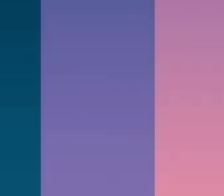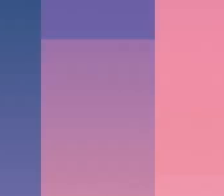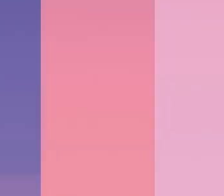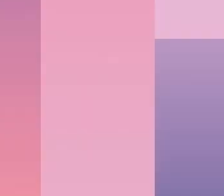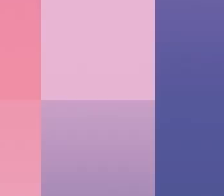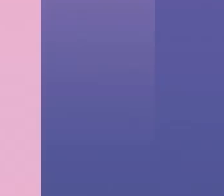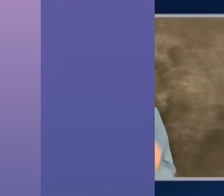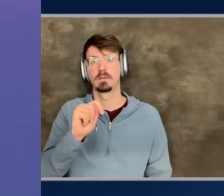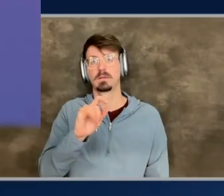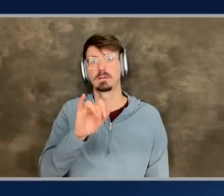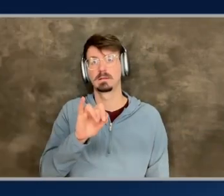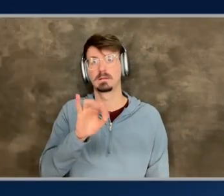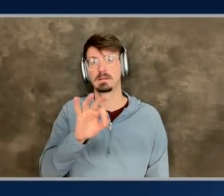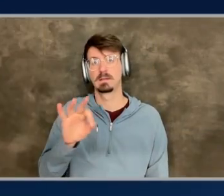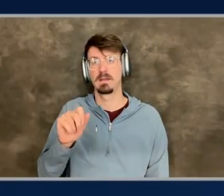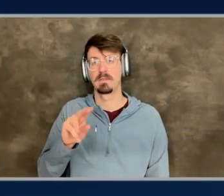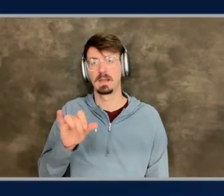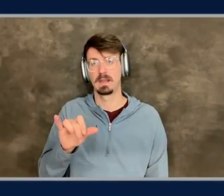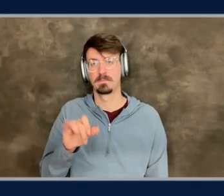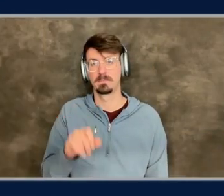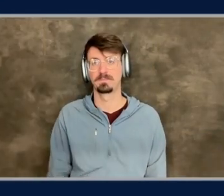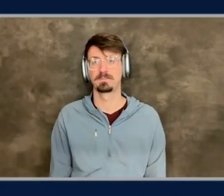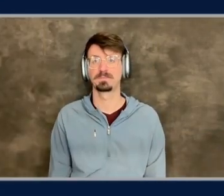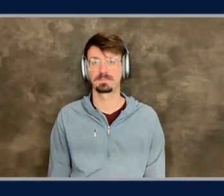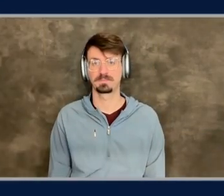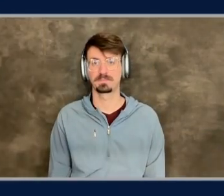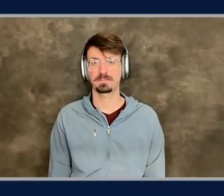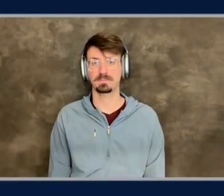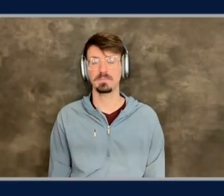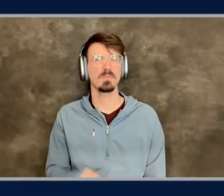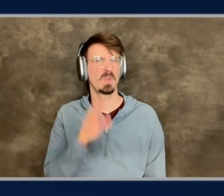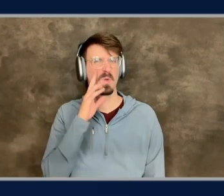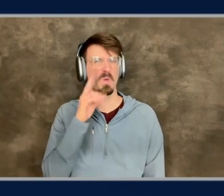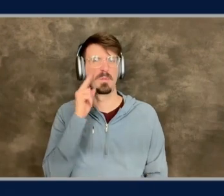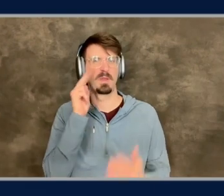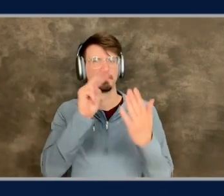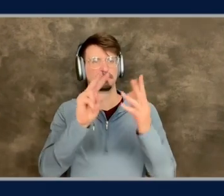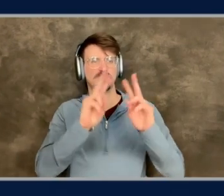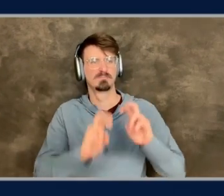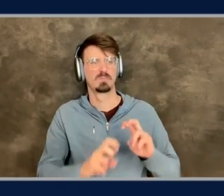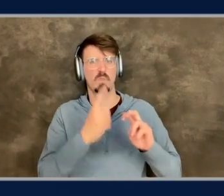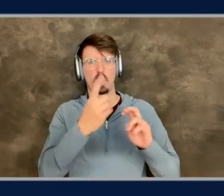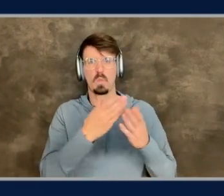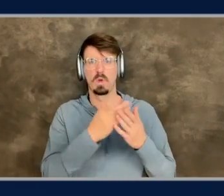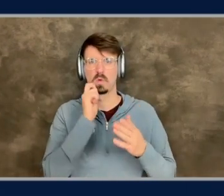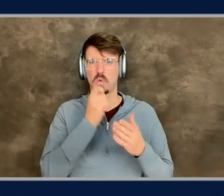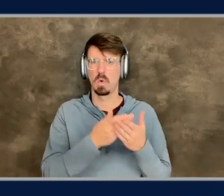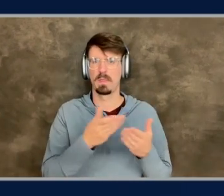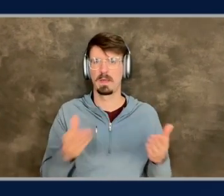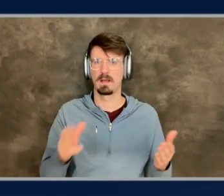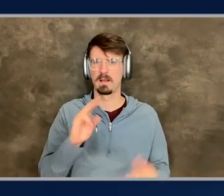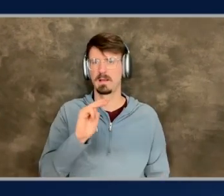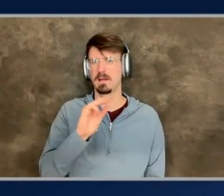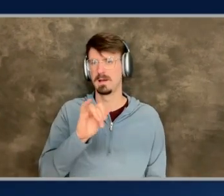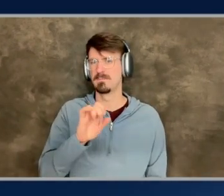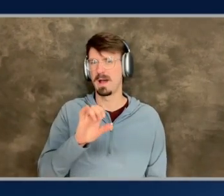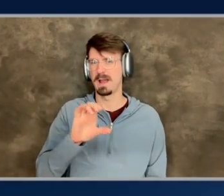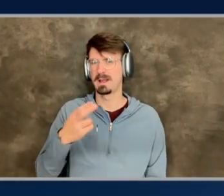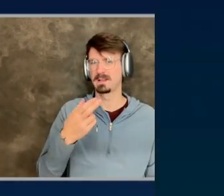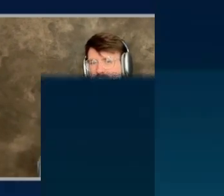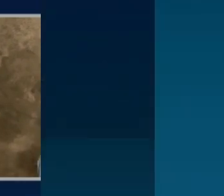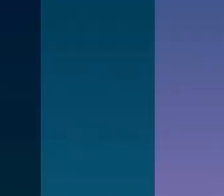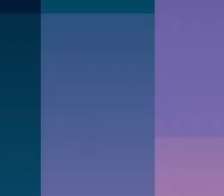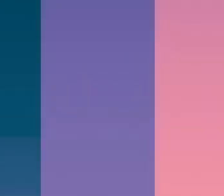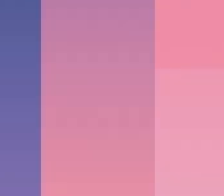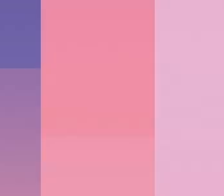and we're gonna be looking at one really cool thing that our friend and colleague Mike Chambers has The built. amazing The Mike amazing has Mike done. Chambers. So he could not